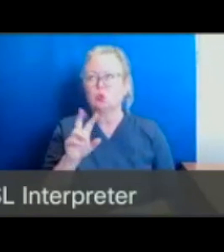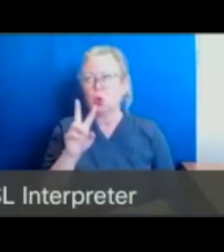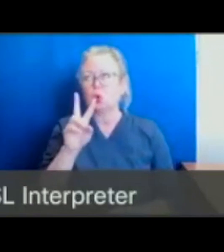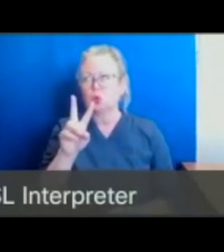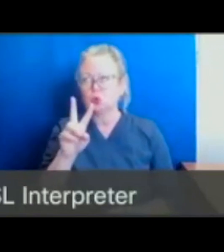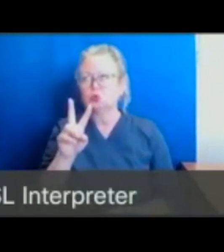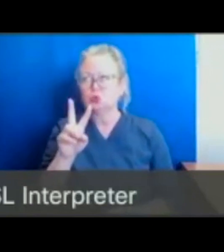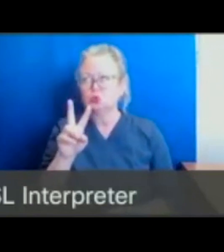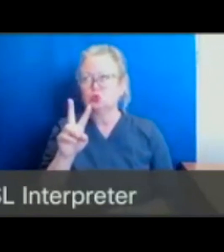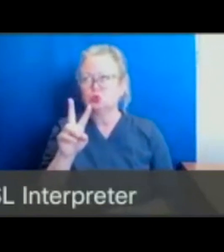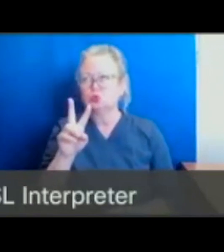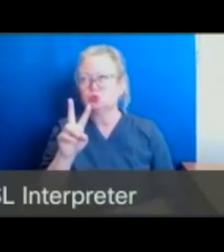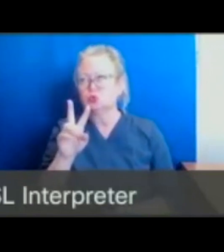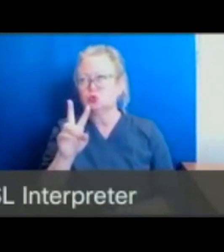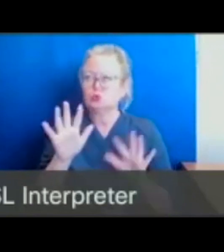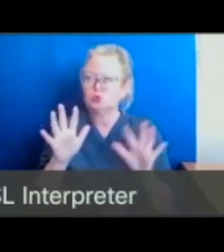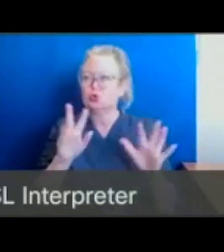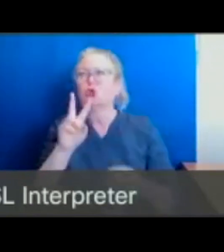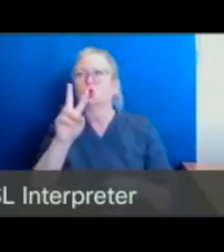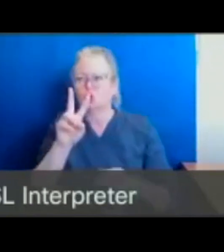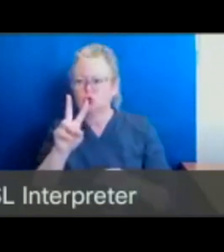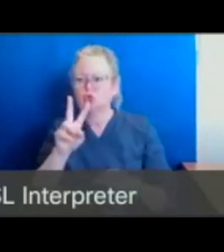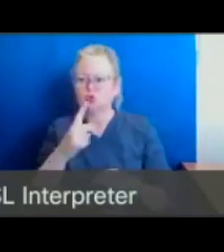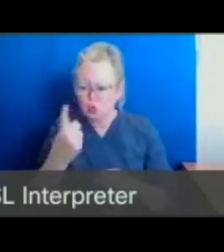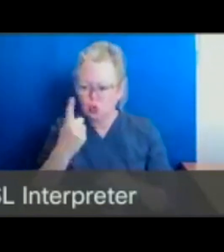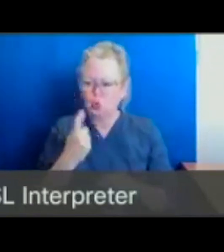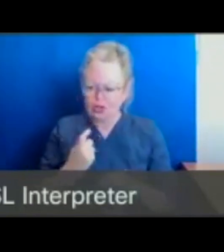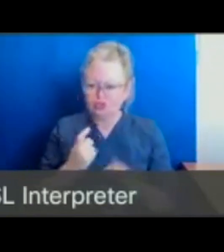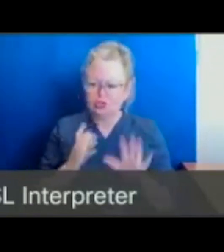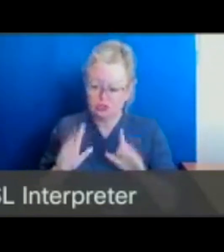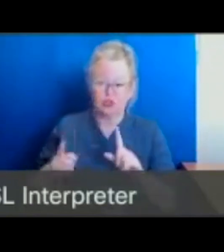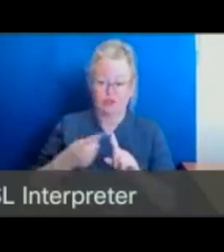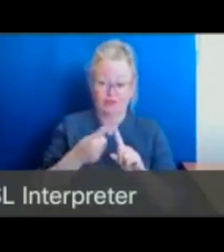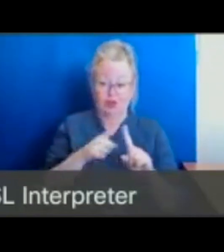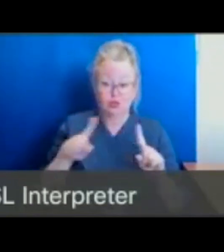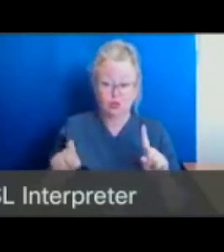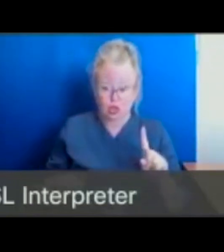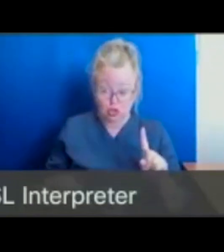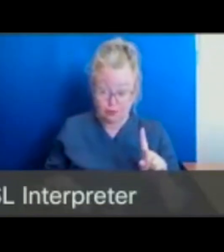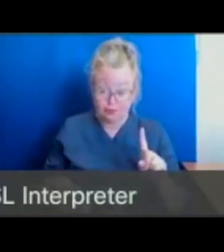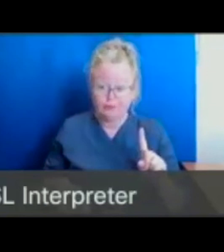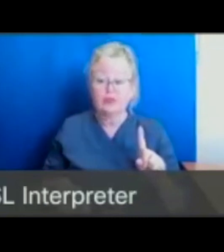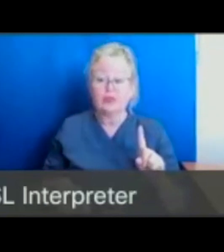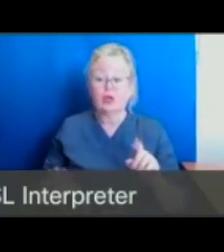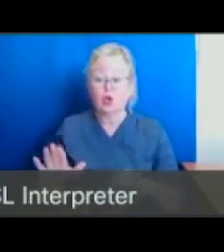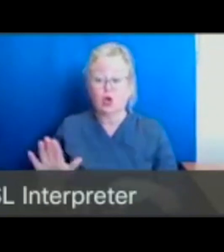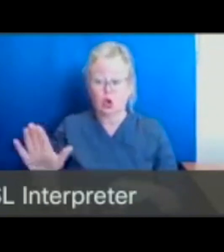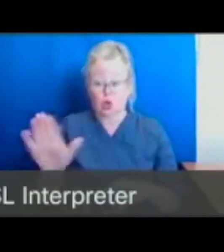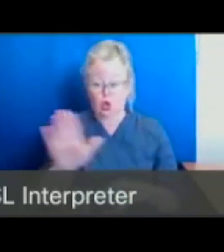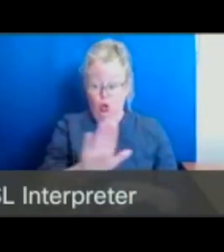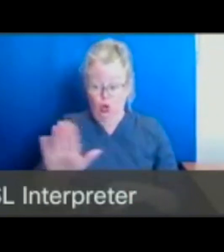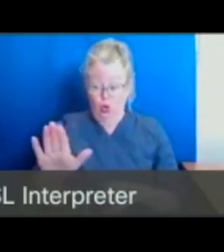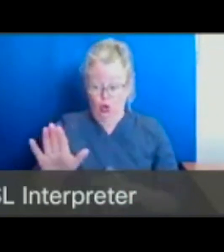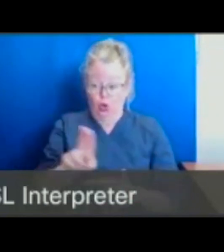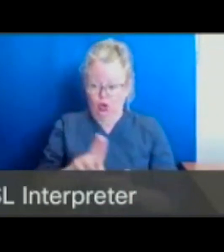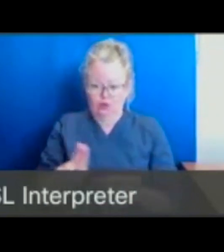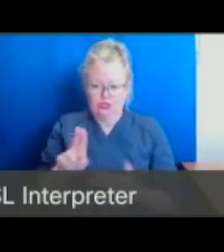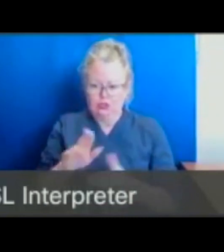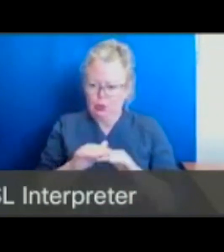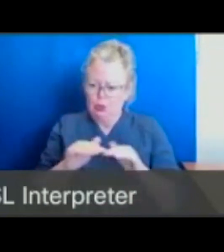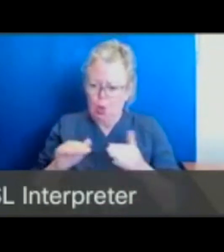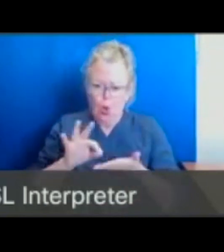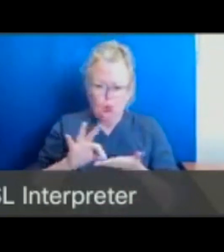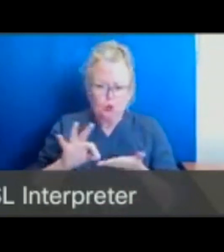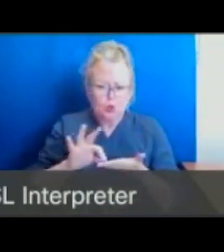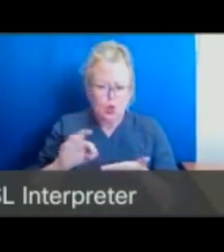so I'm going to address the first part, and that is that the Institute does not provide scoring